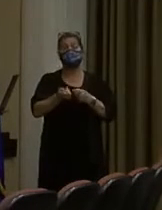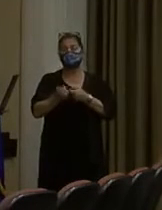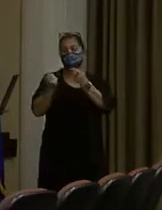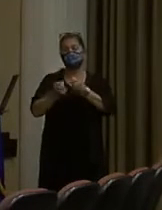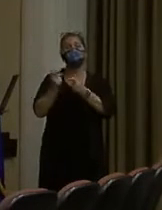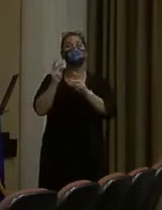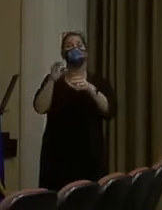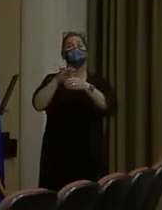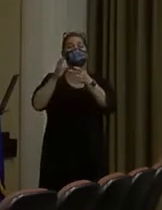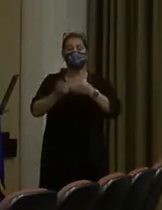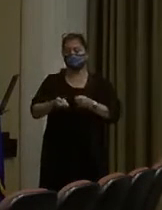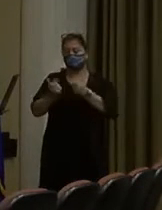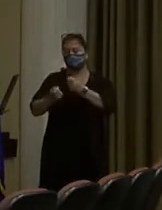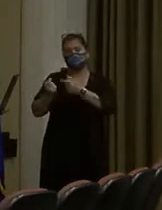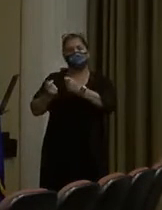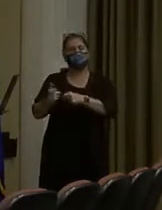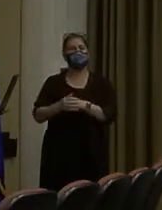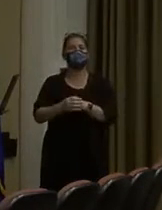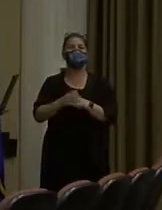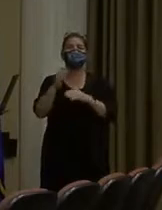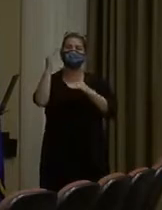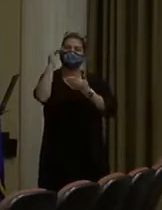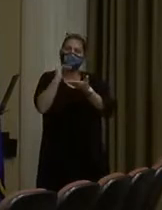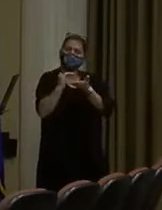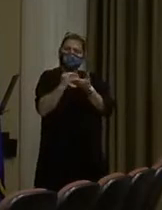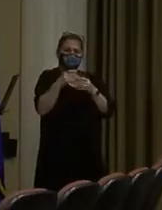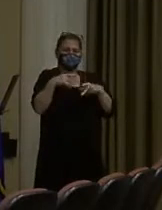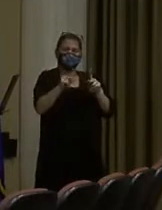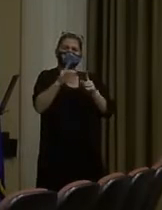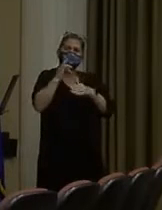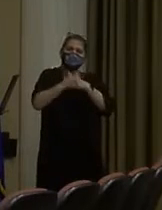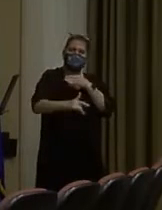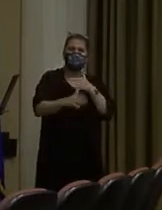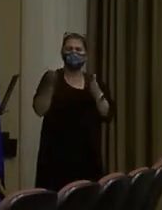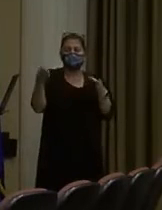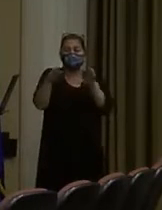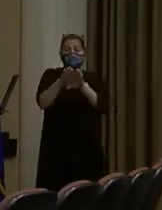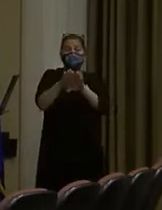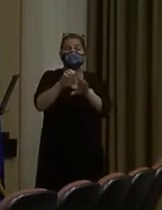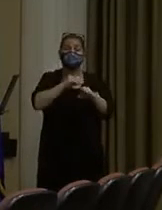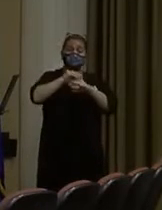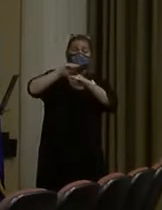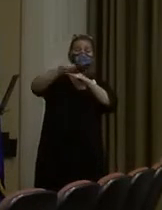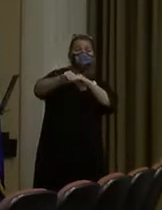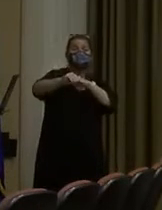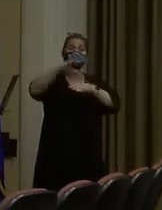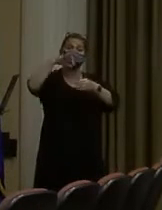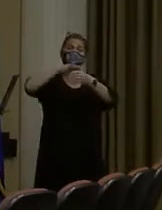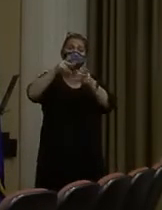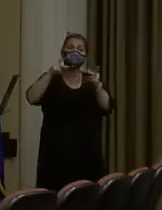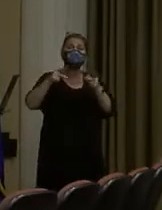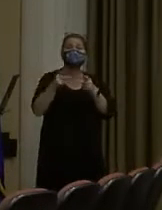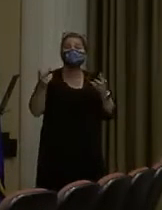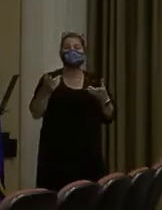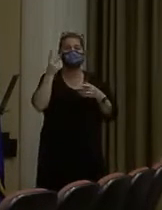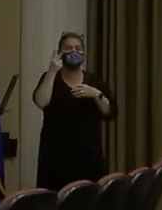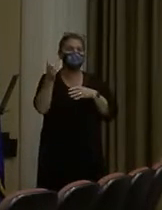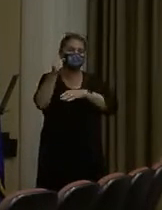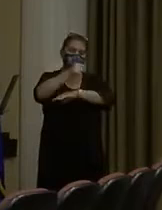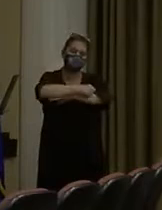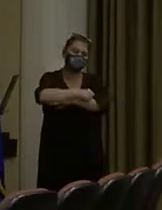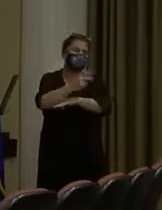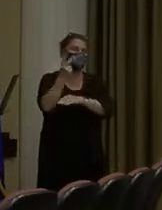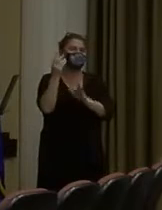voter rolls of irregular voters, minimizing opportunities for early voting, closing or moving polling places. We see these tactics